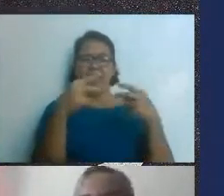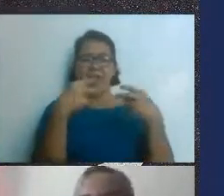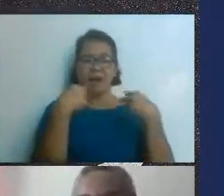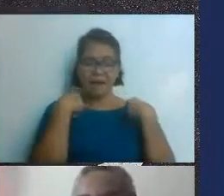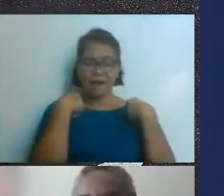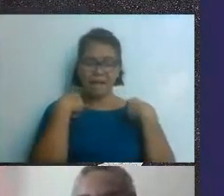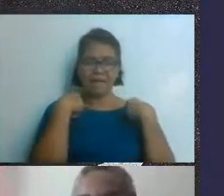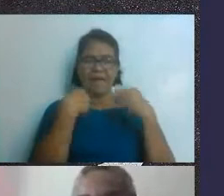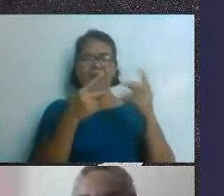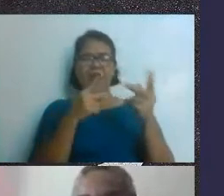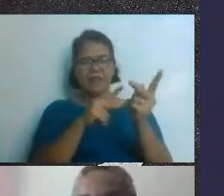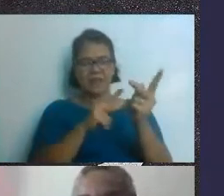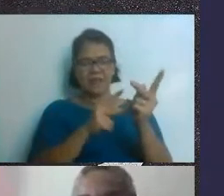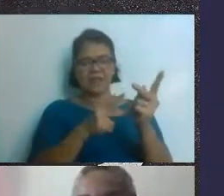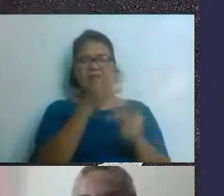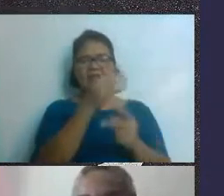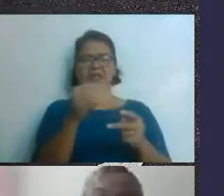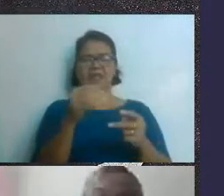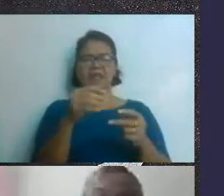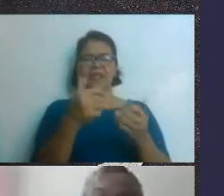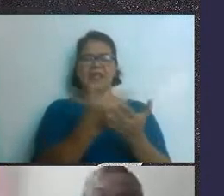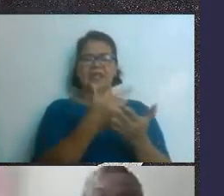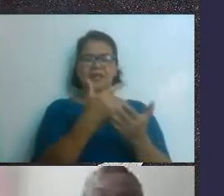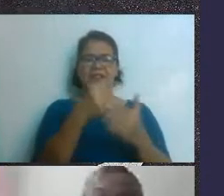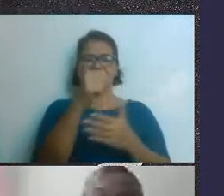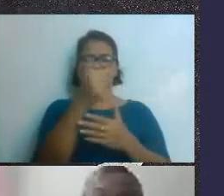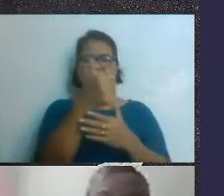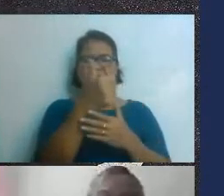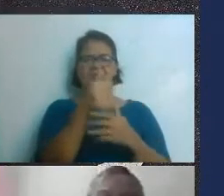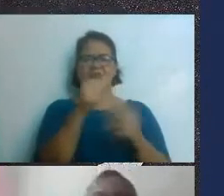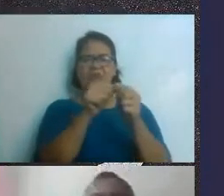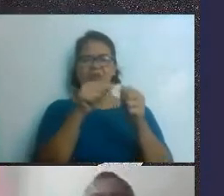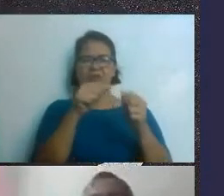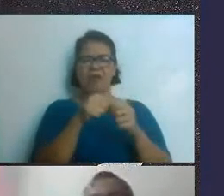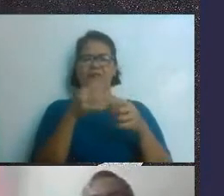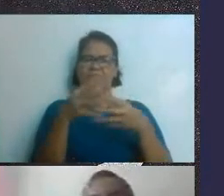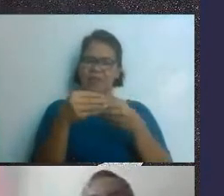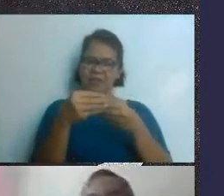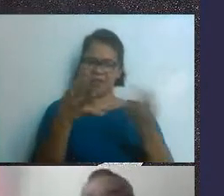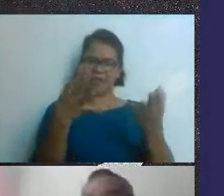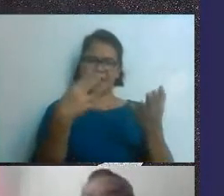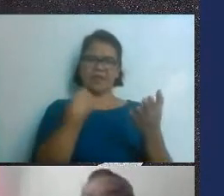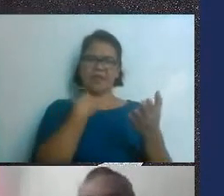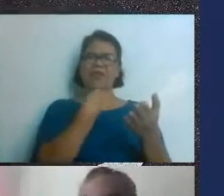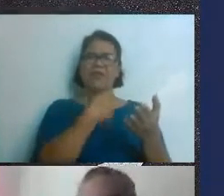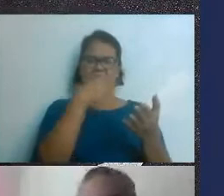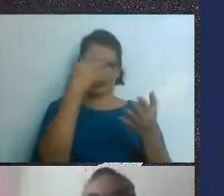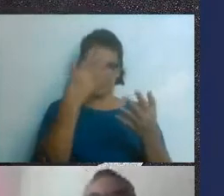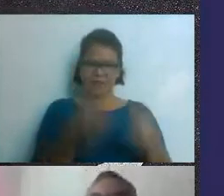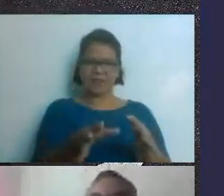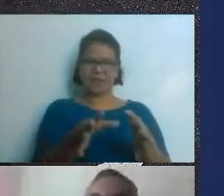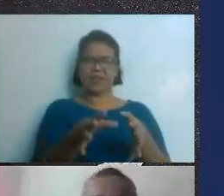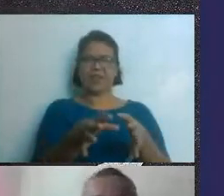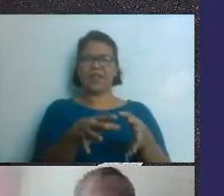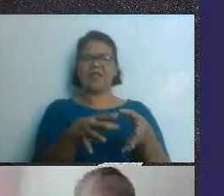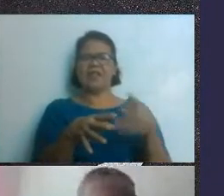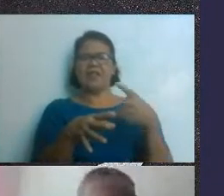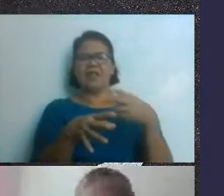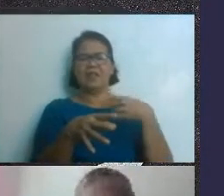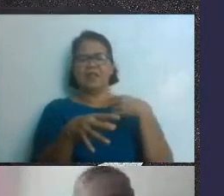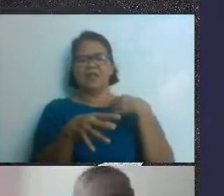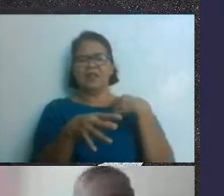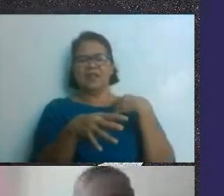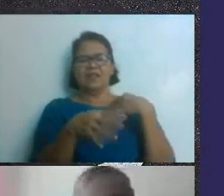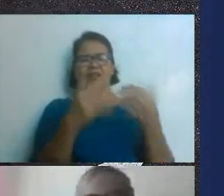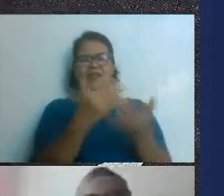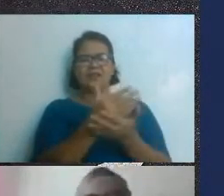LR portal. MELCs, most essential learning competencies, we will upload hopefully before the end of